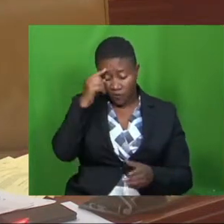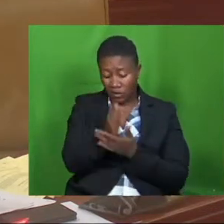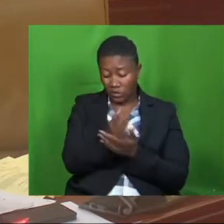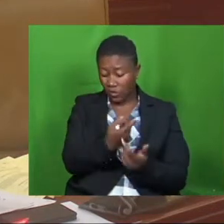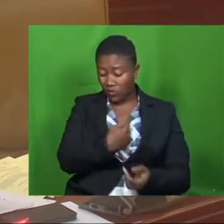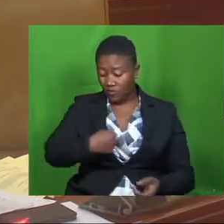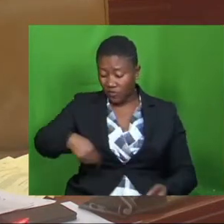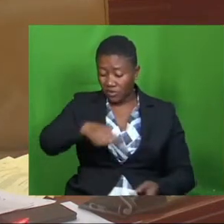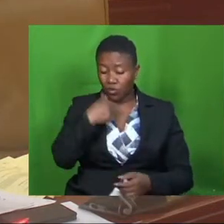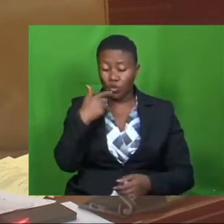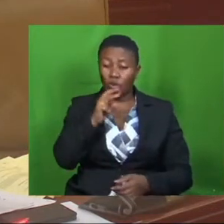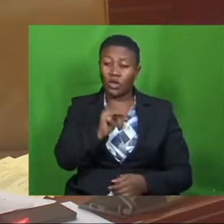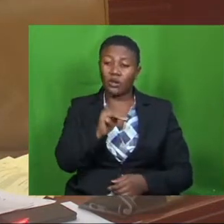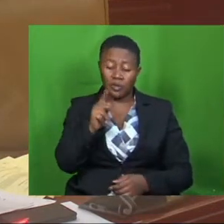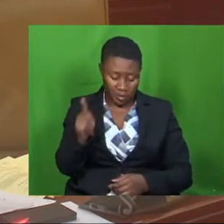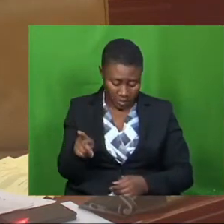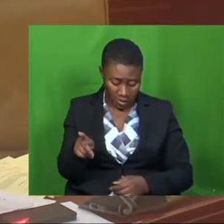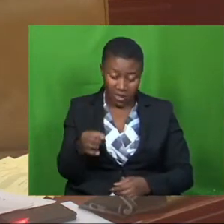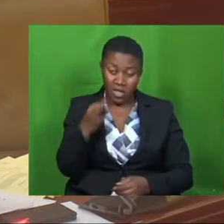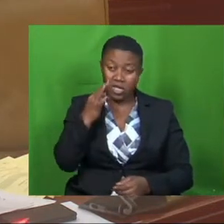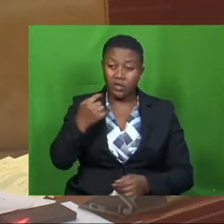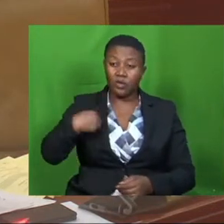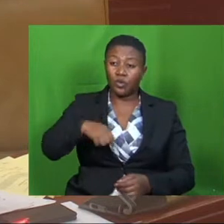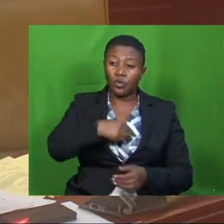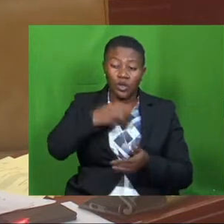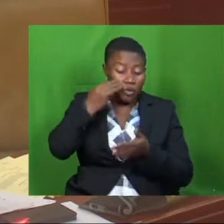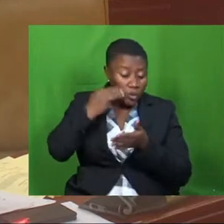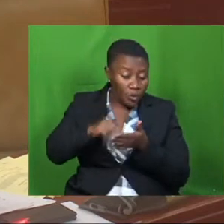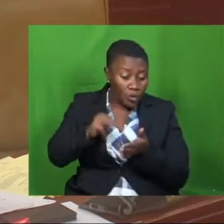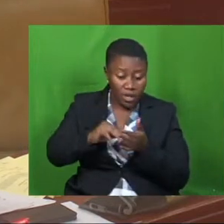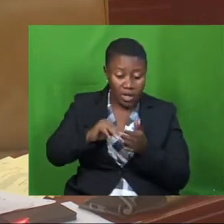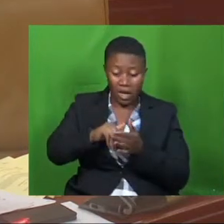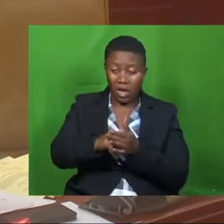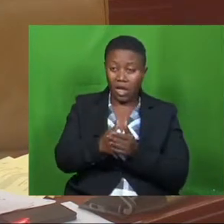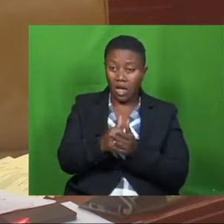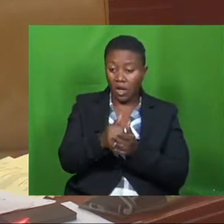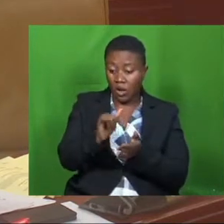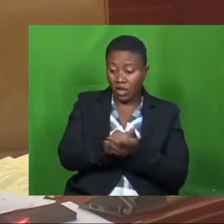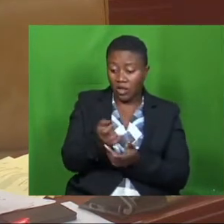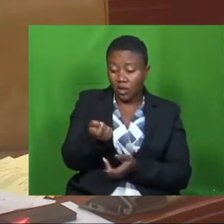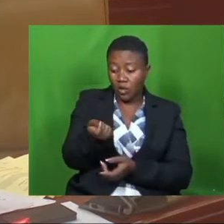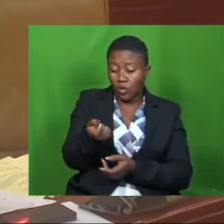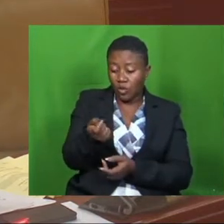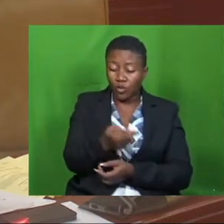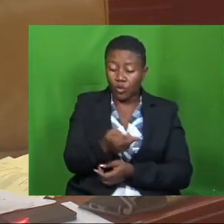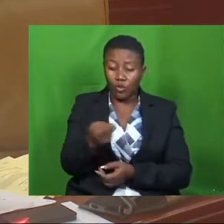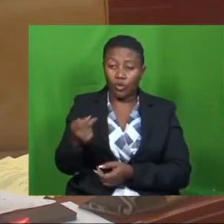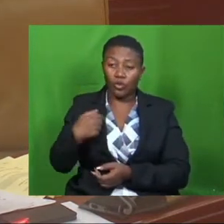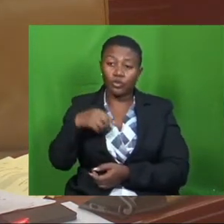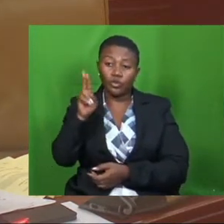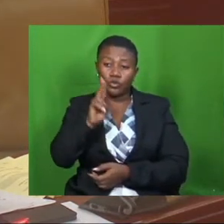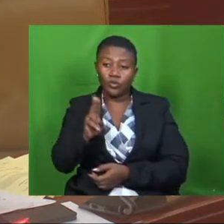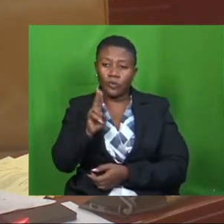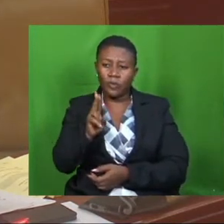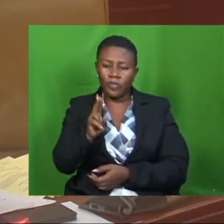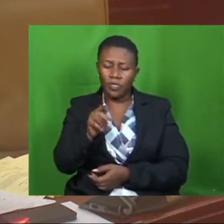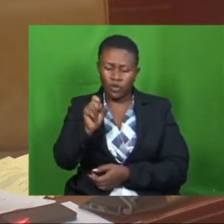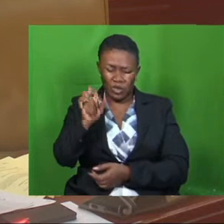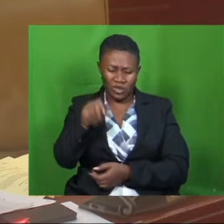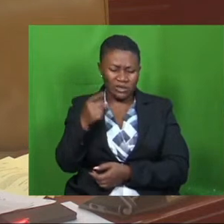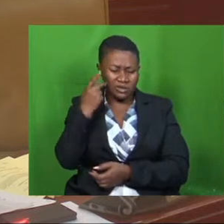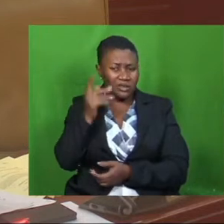variation of contract without authority. Some organizations also will vary